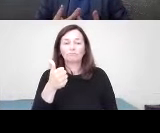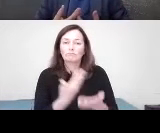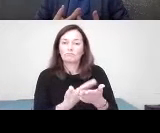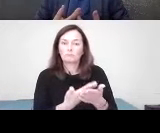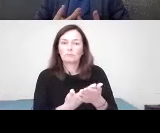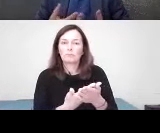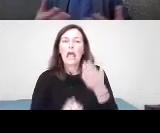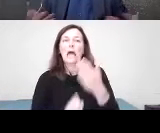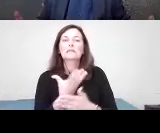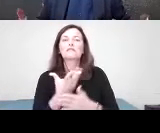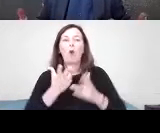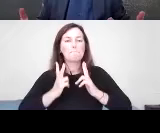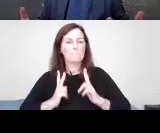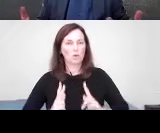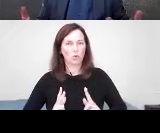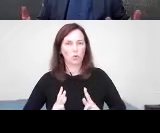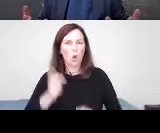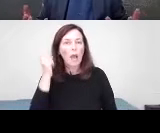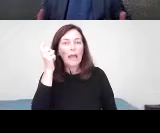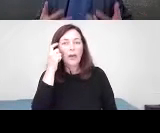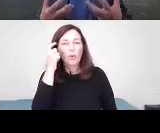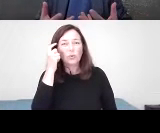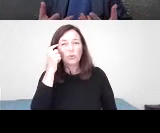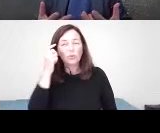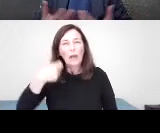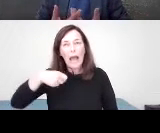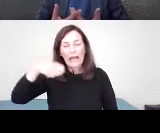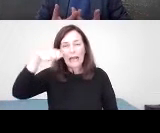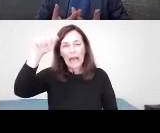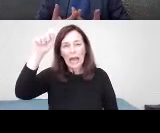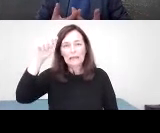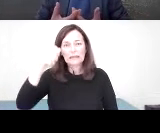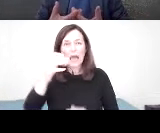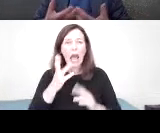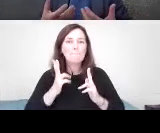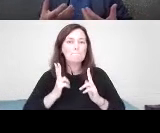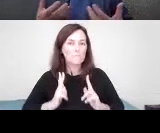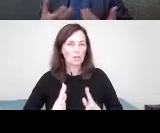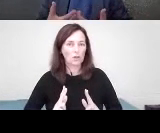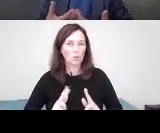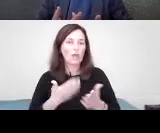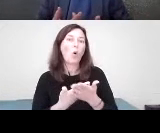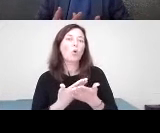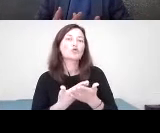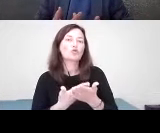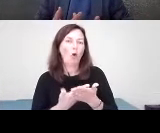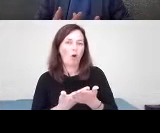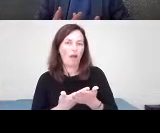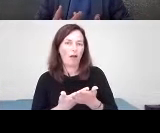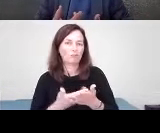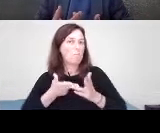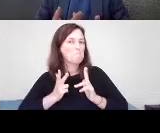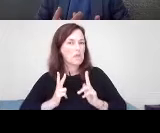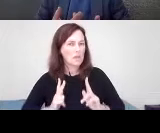other, I think everything is ruined and we can't really build on. So we need to really finding the ways how we